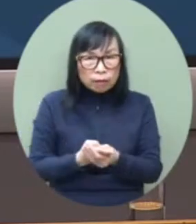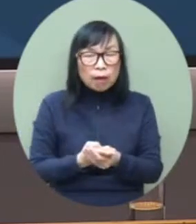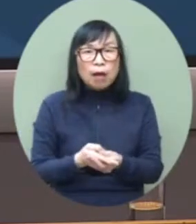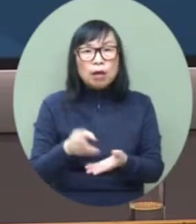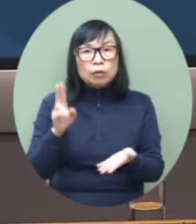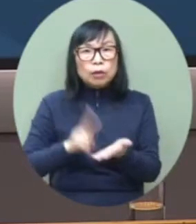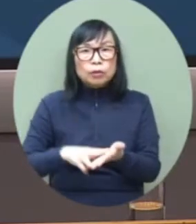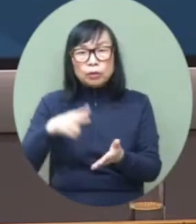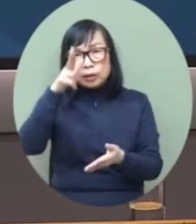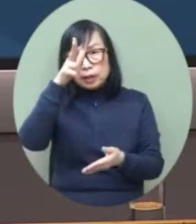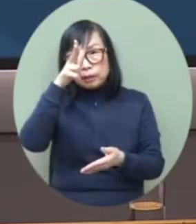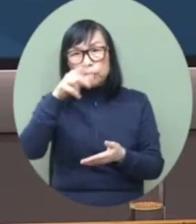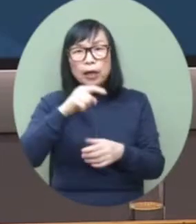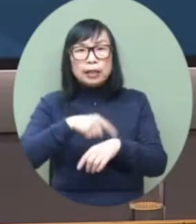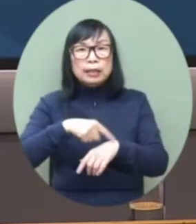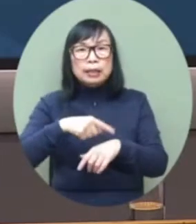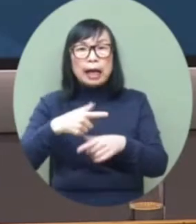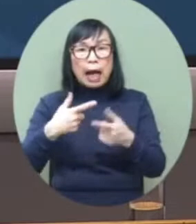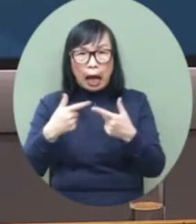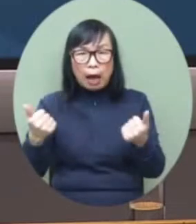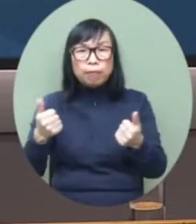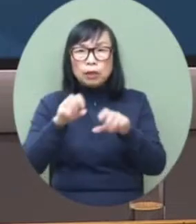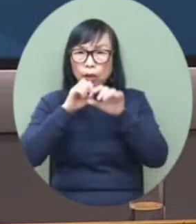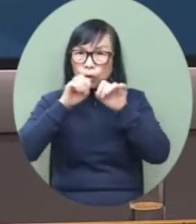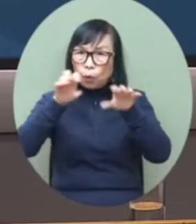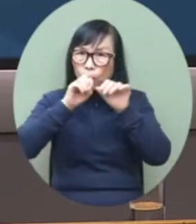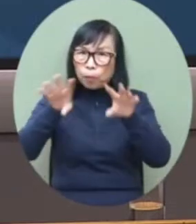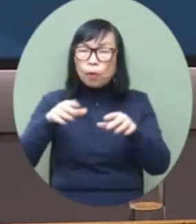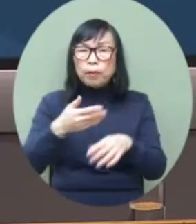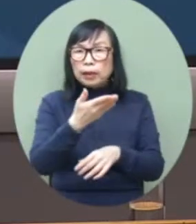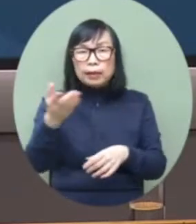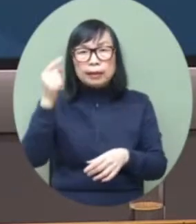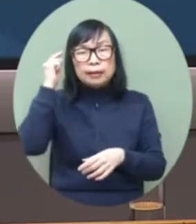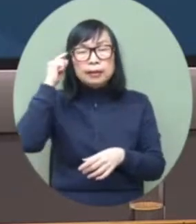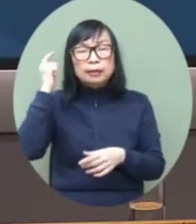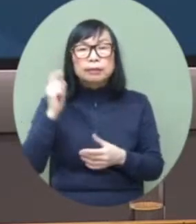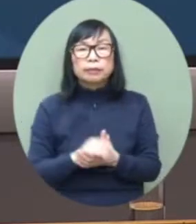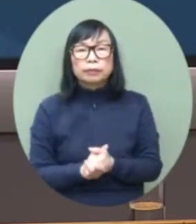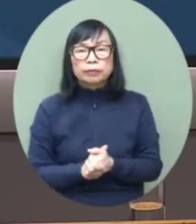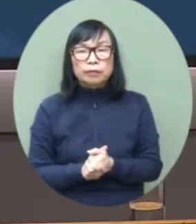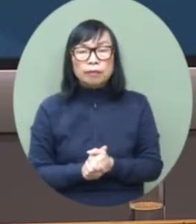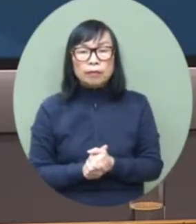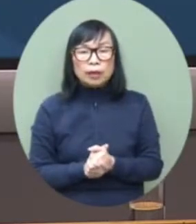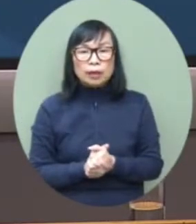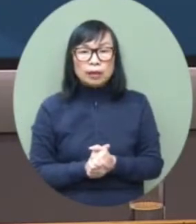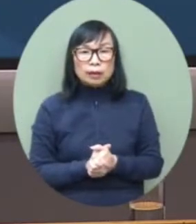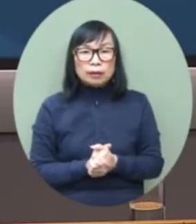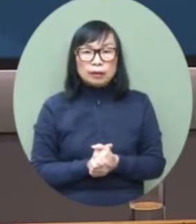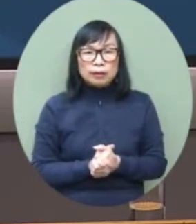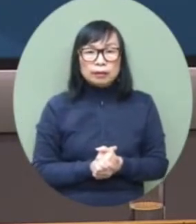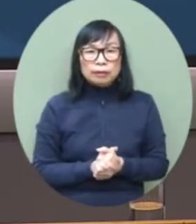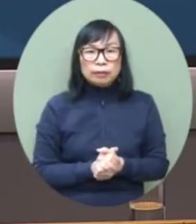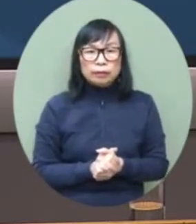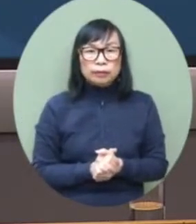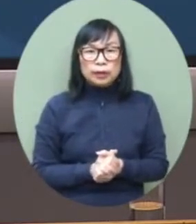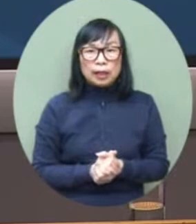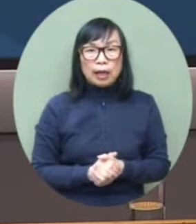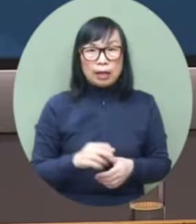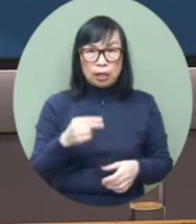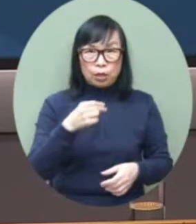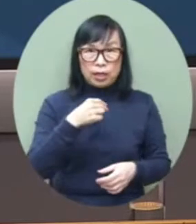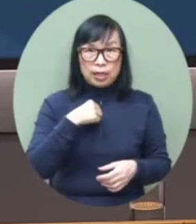that basis? Well, the government will announce the details at an appropriate moment.